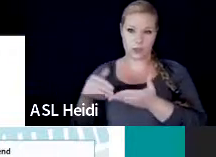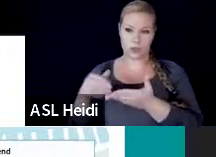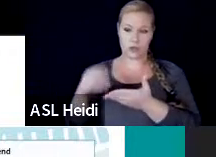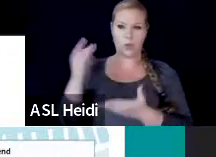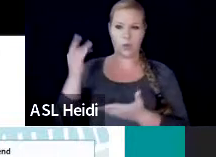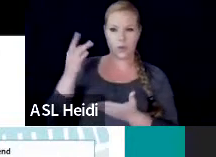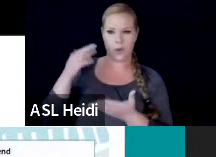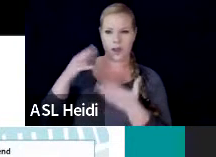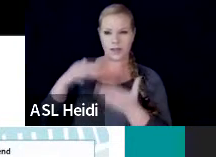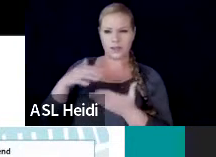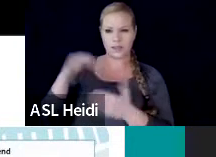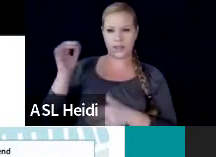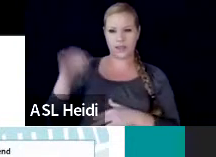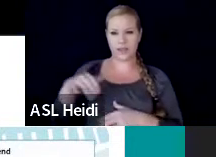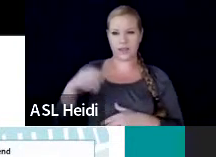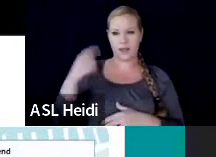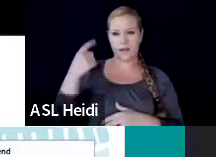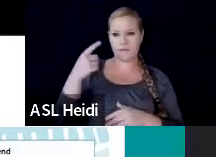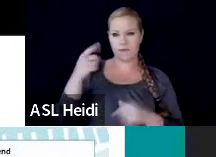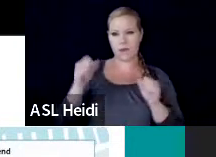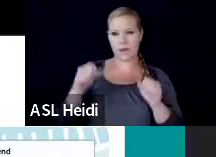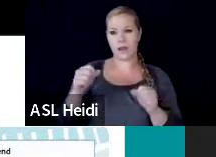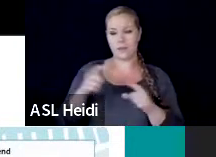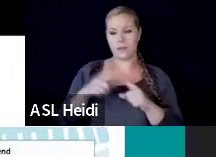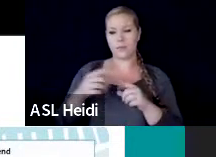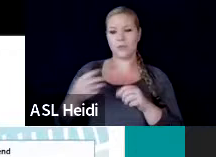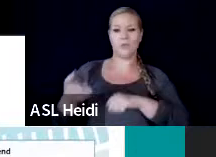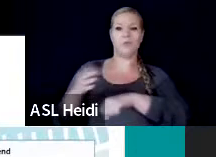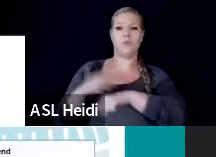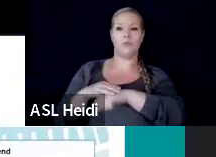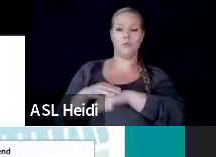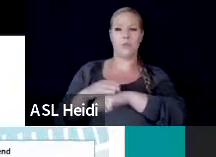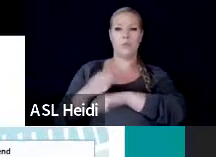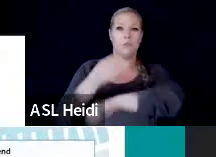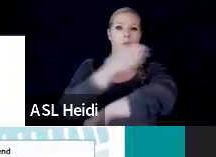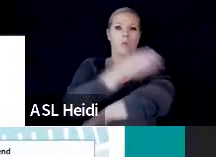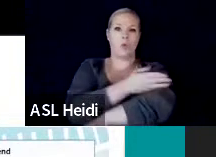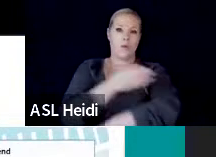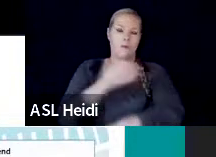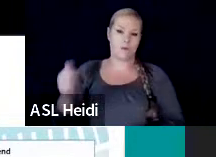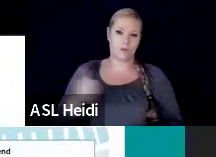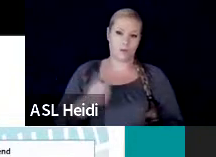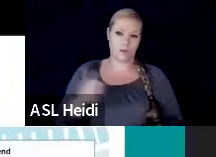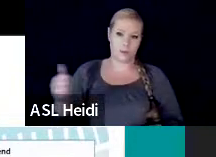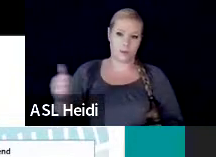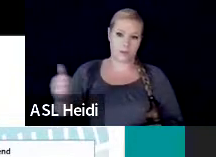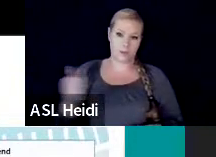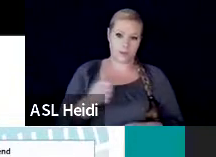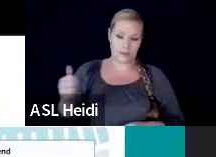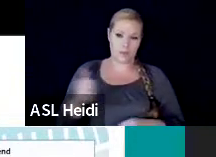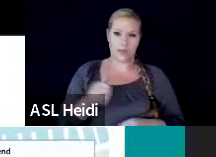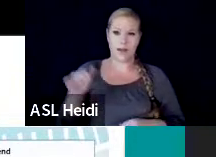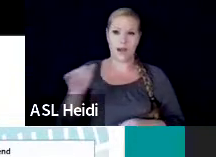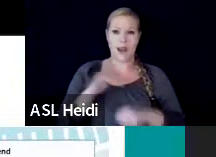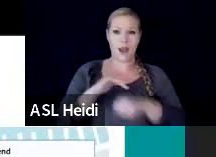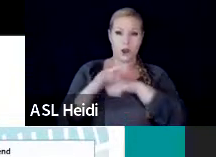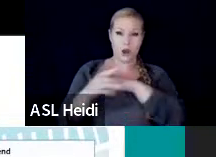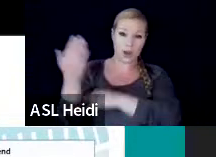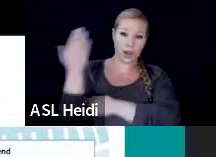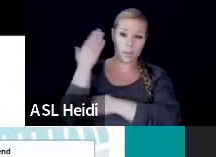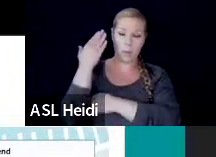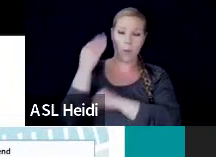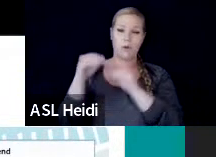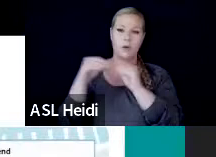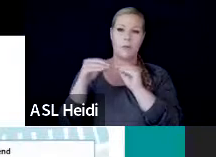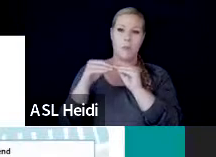is to be able to improve our transit operations, especially early morning and late night, to reduce